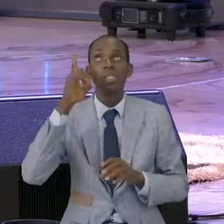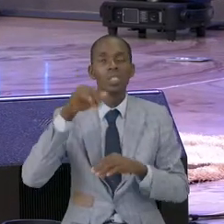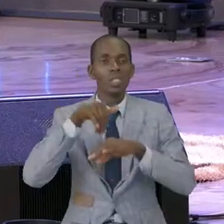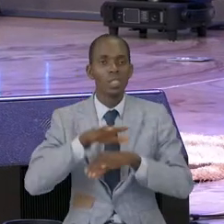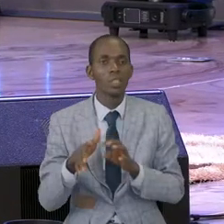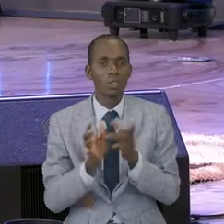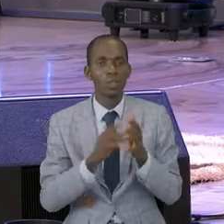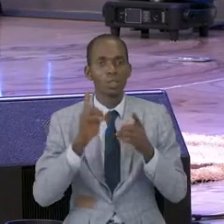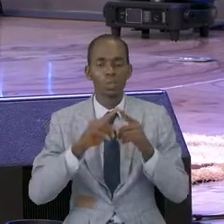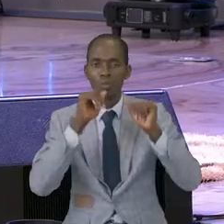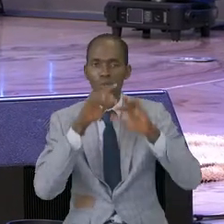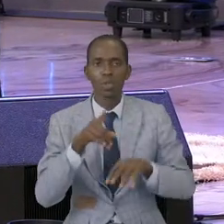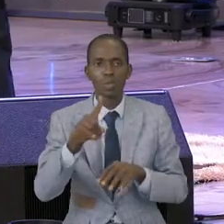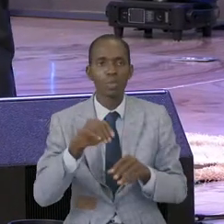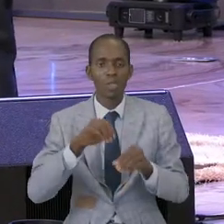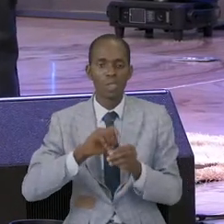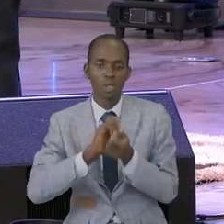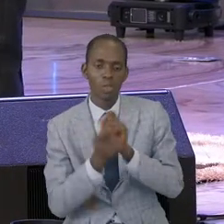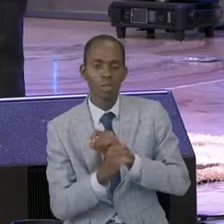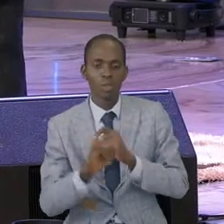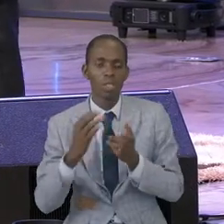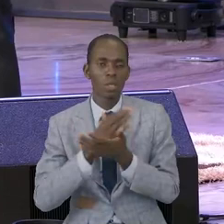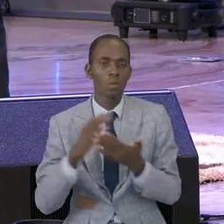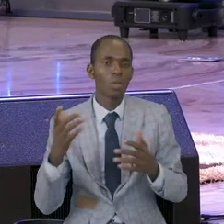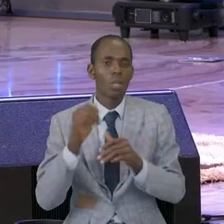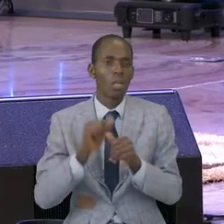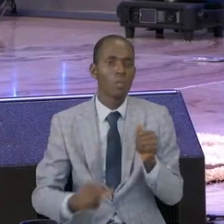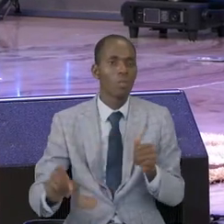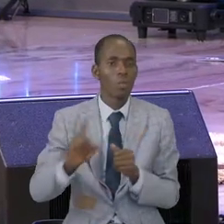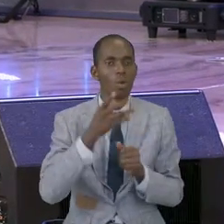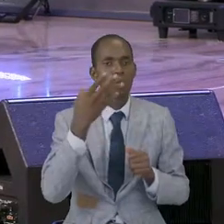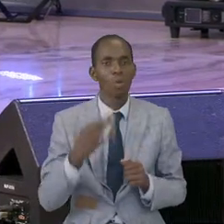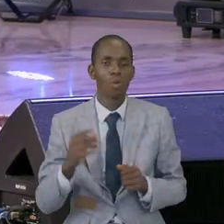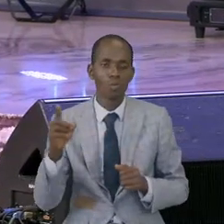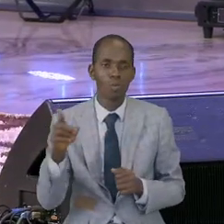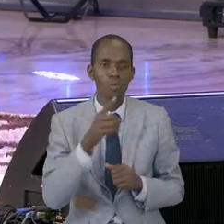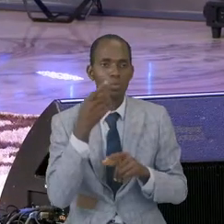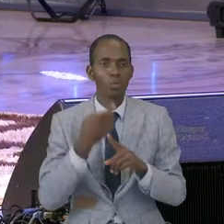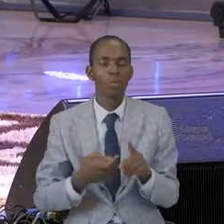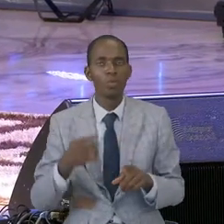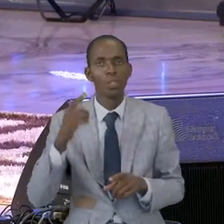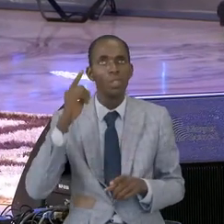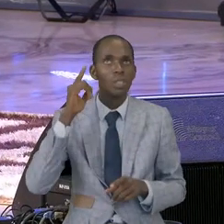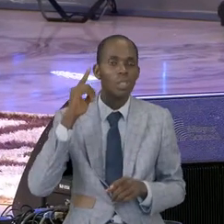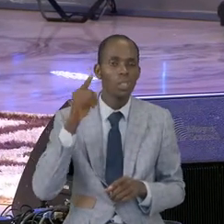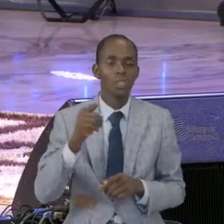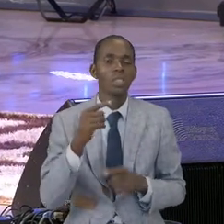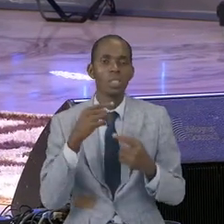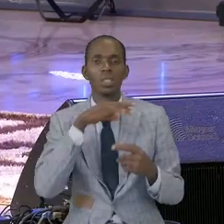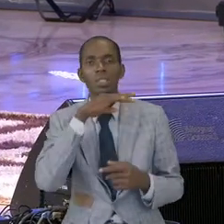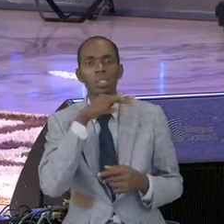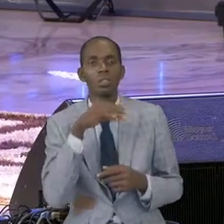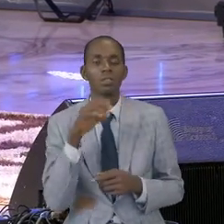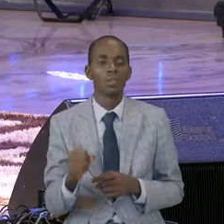you in turning away every one of you from his iniquity.